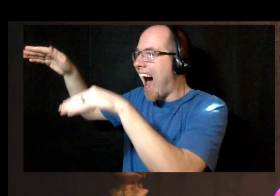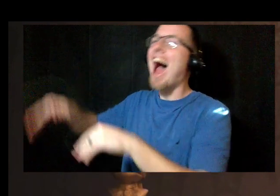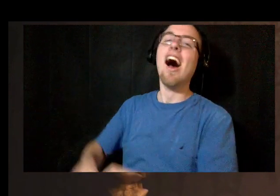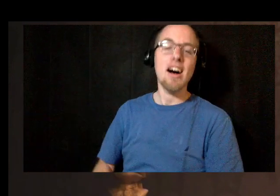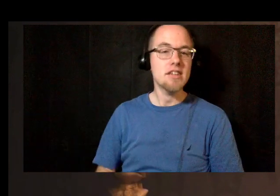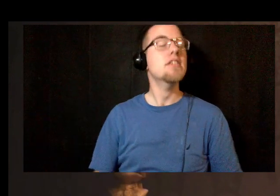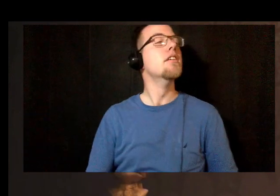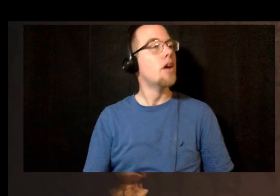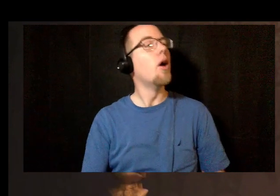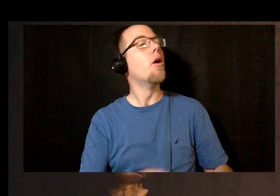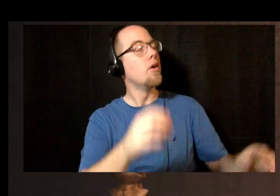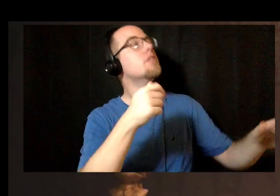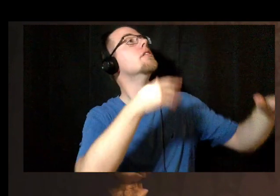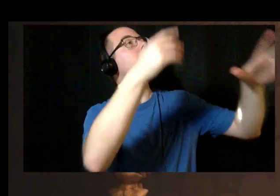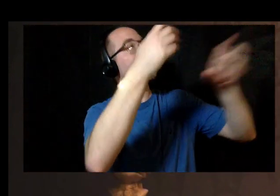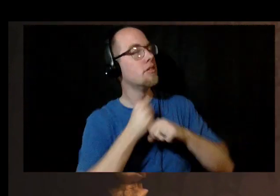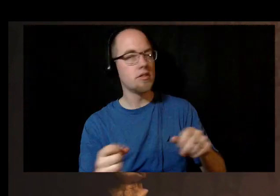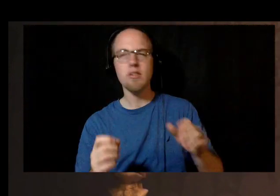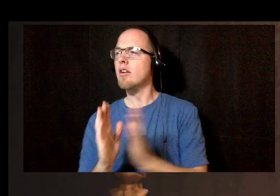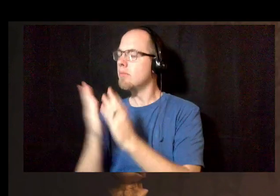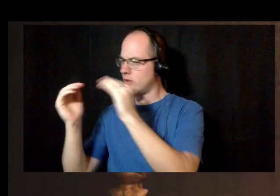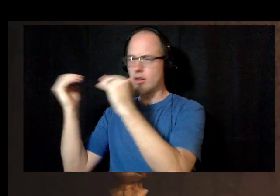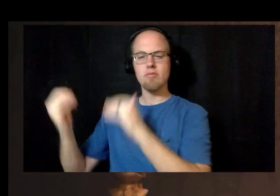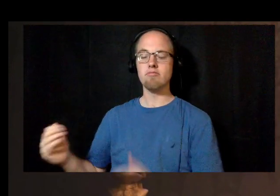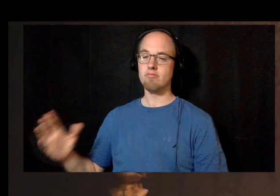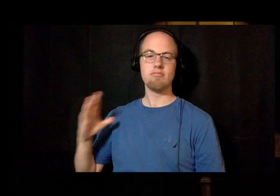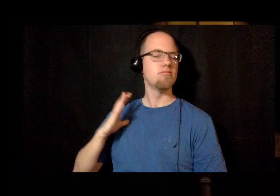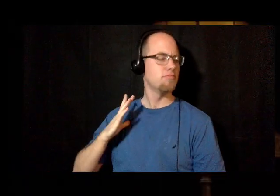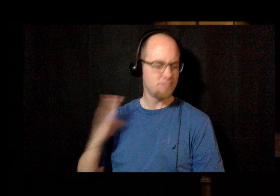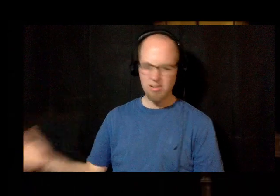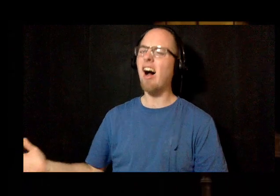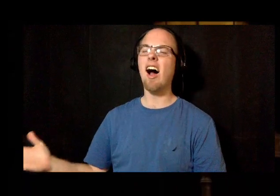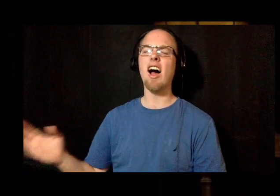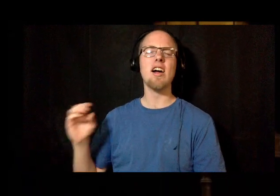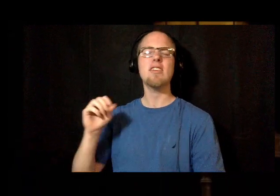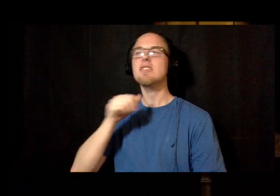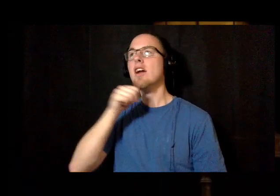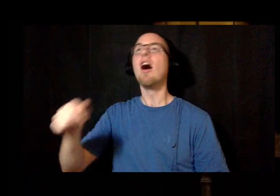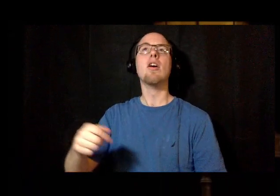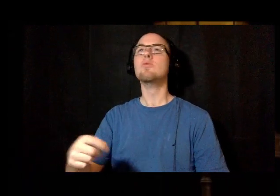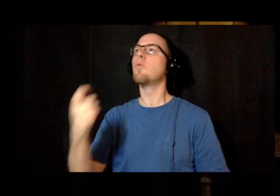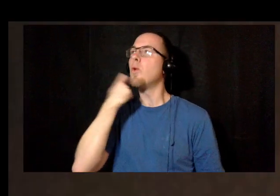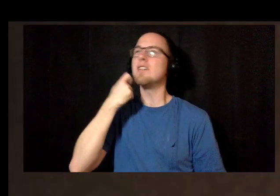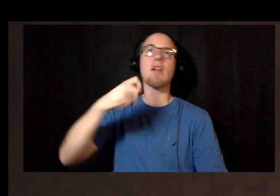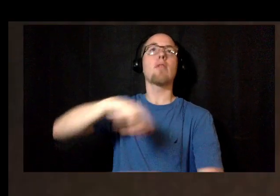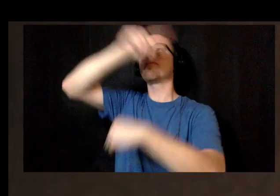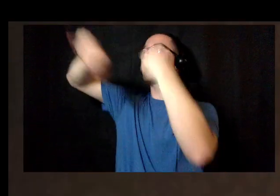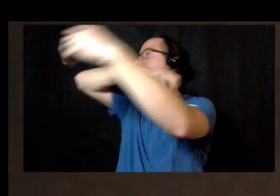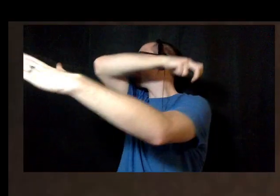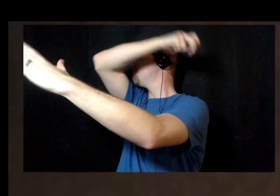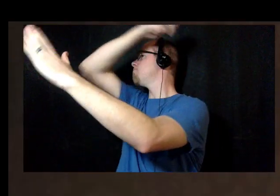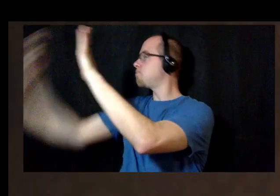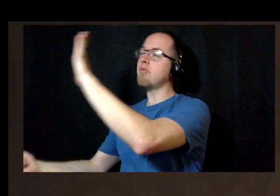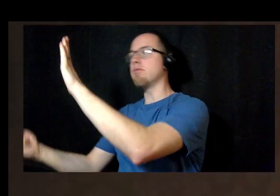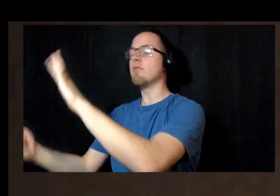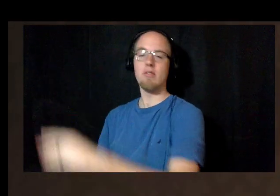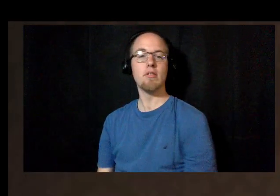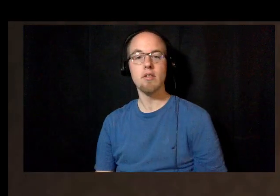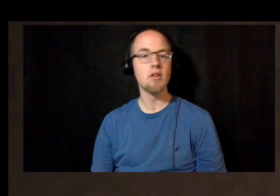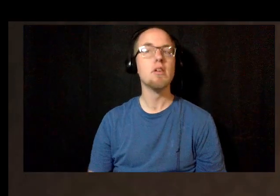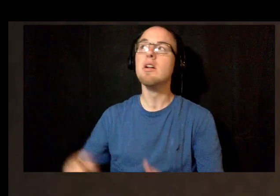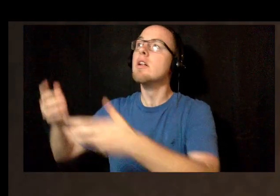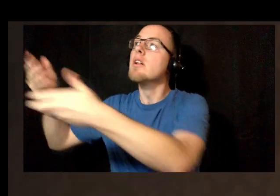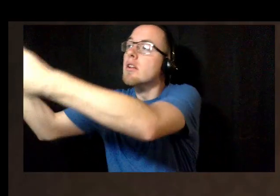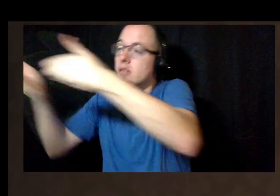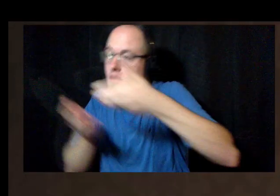we extracted from the wall. The bookshelf, incidentally, showing no sign of having just rolled down a staircase and smashed through a wall. We carried it out